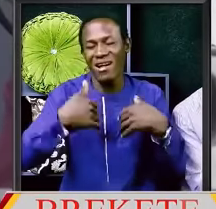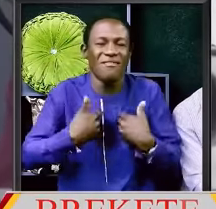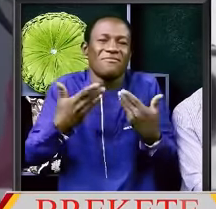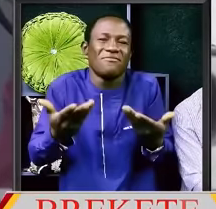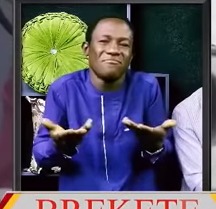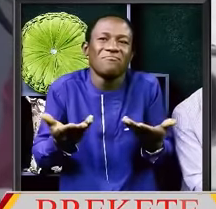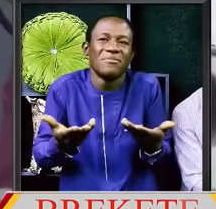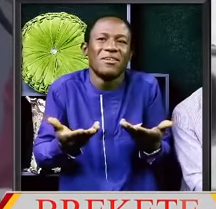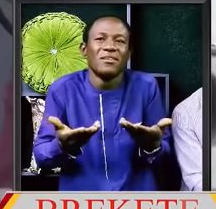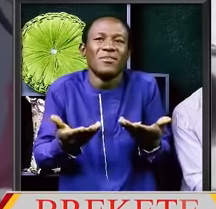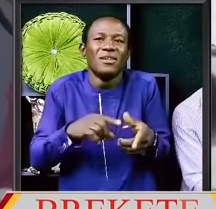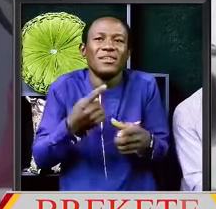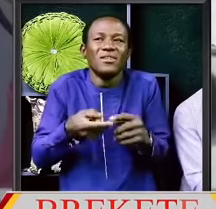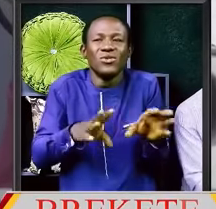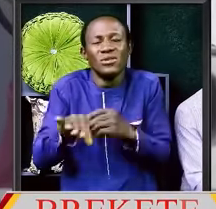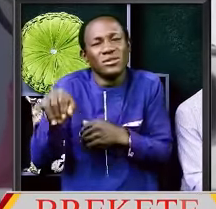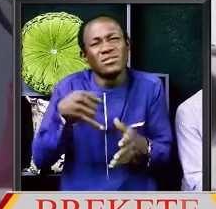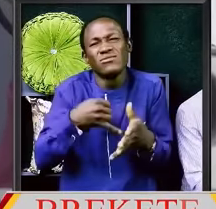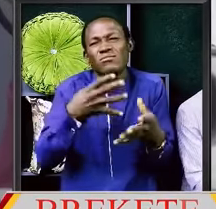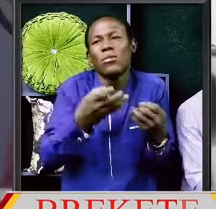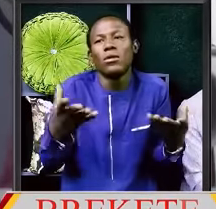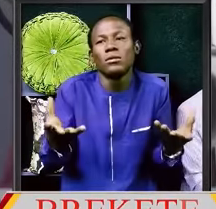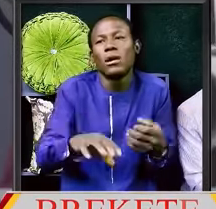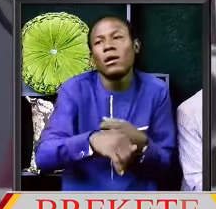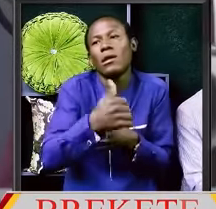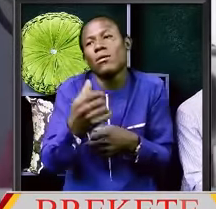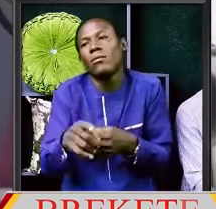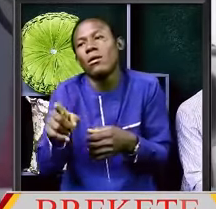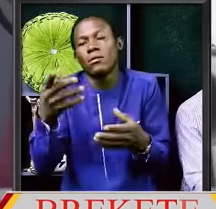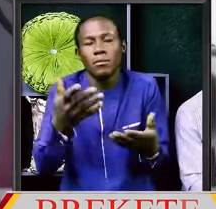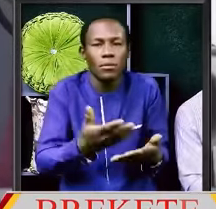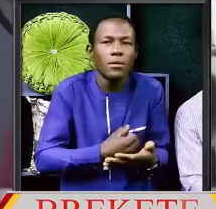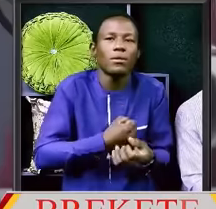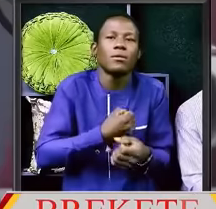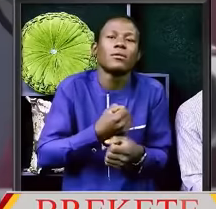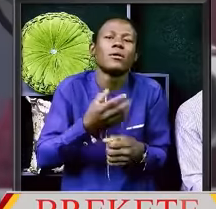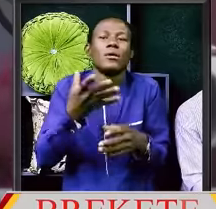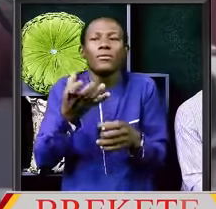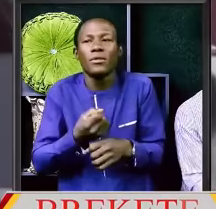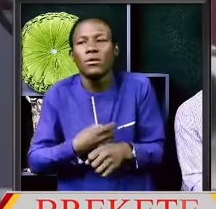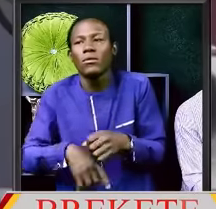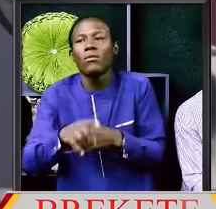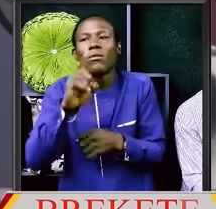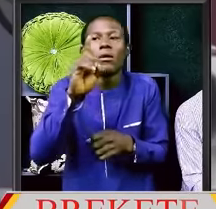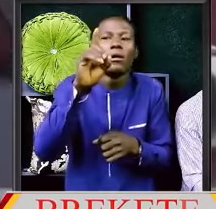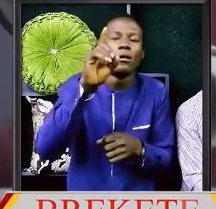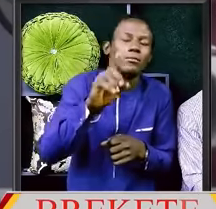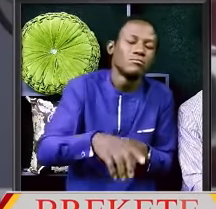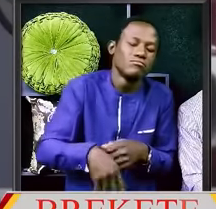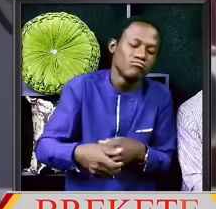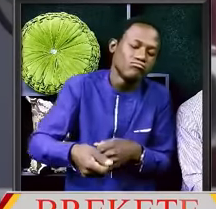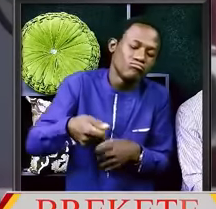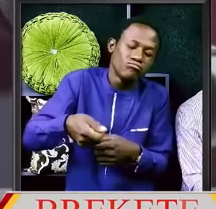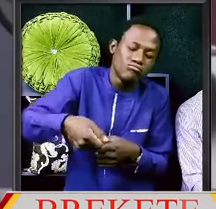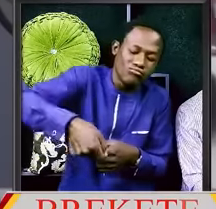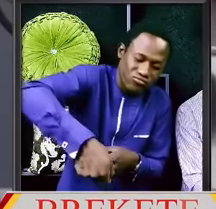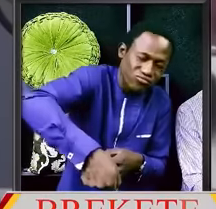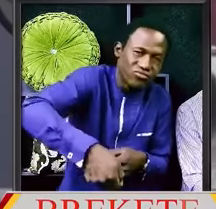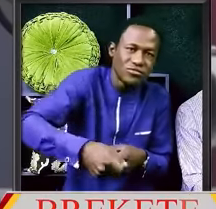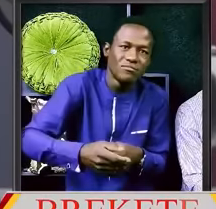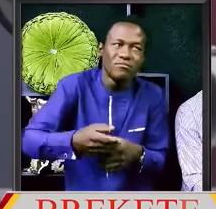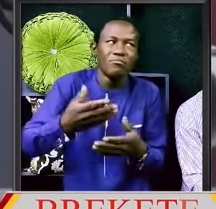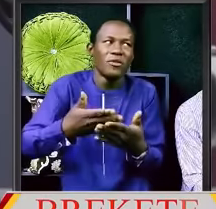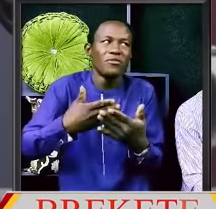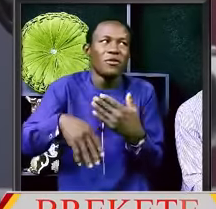carry 1 gallon. 3 gallons don't go. How much be in profit? The fourth motor, they come, it just hold one policeman,